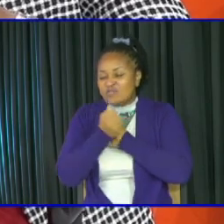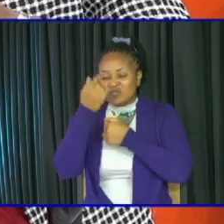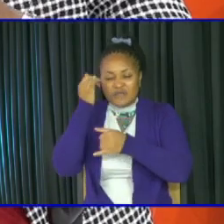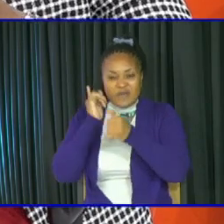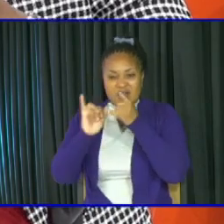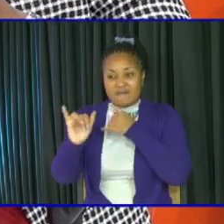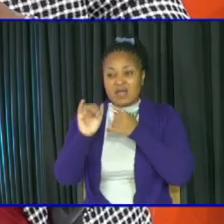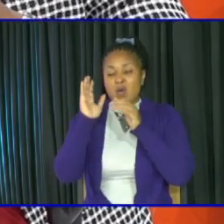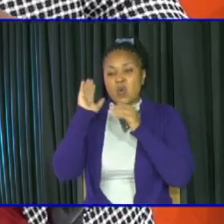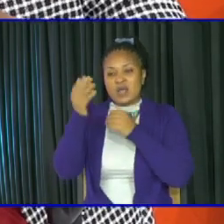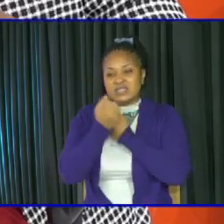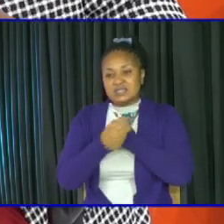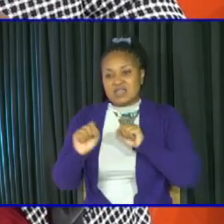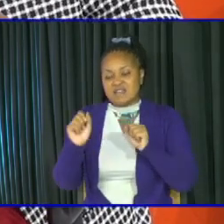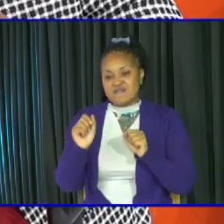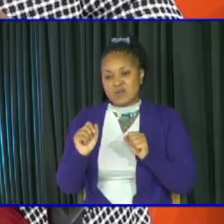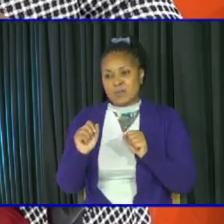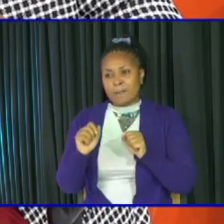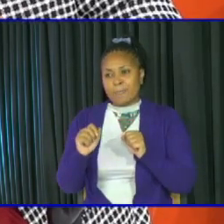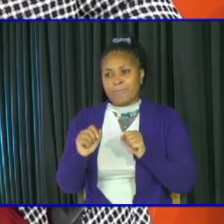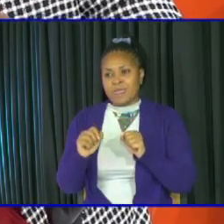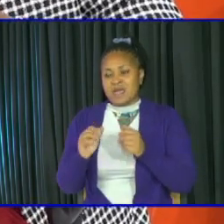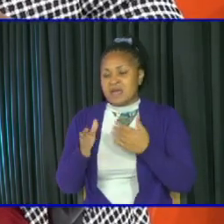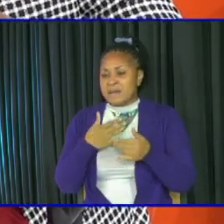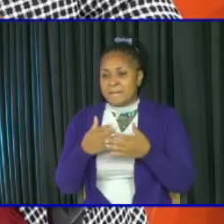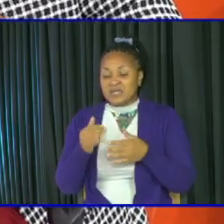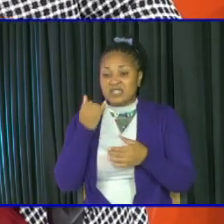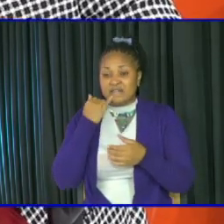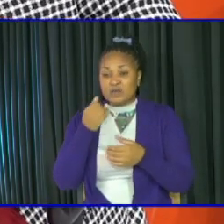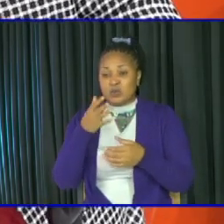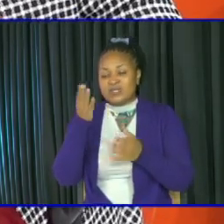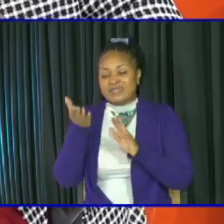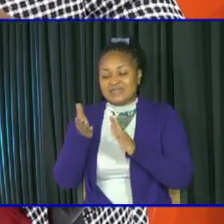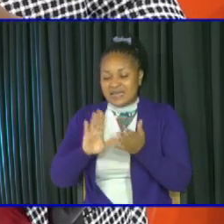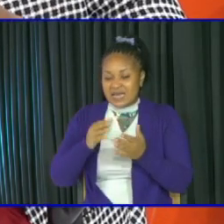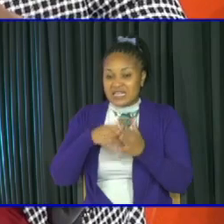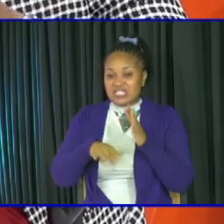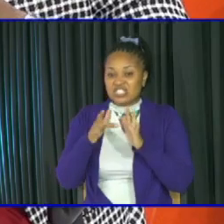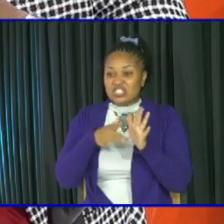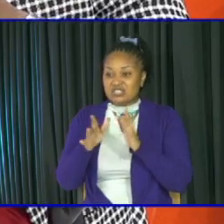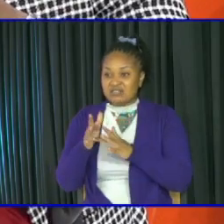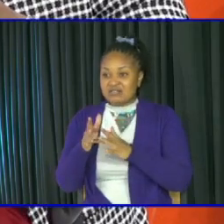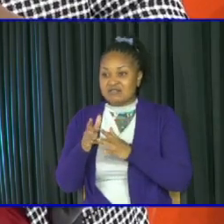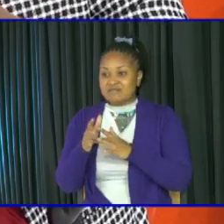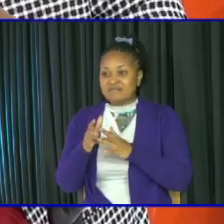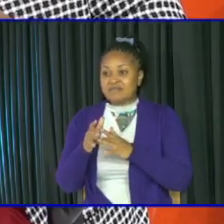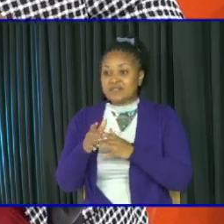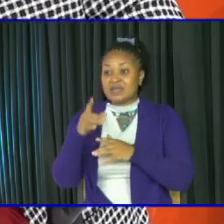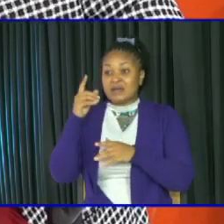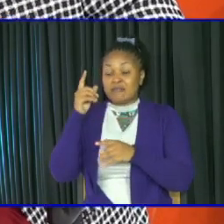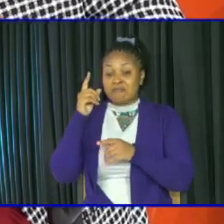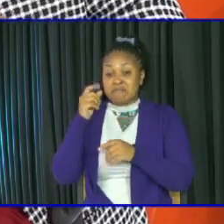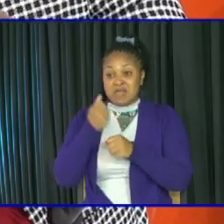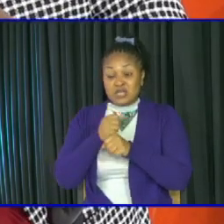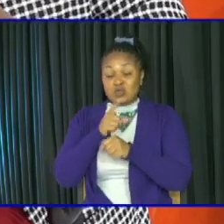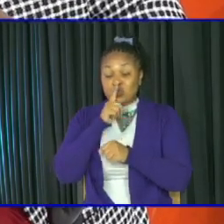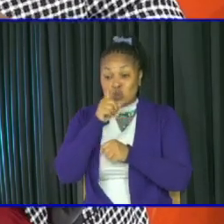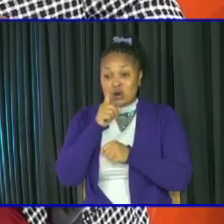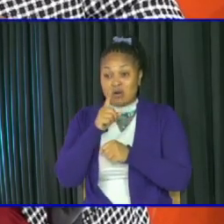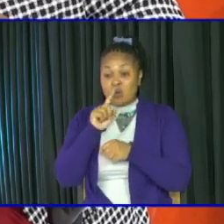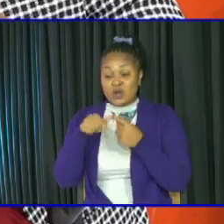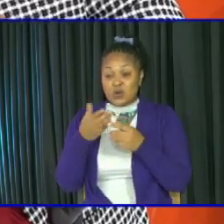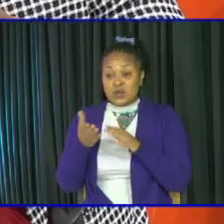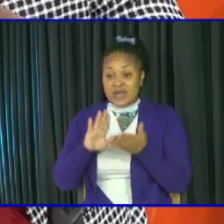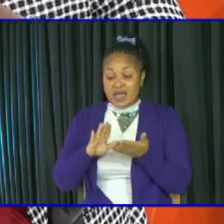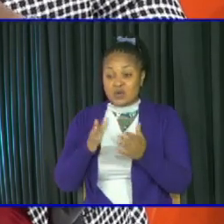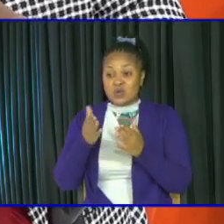save you. And even if some of us go to sleep in Jesus, make sure you go to sleep in Jesus because we have the promise. We get a skip in